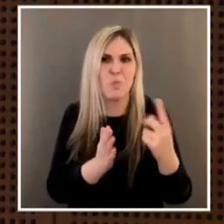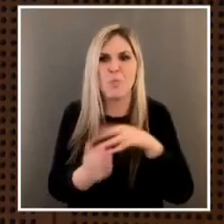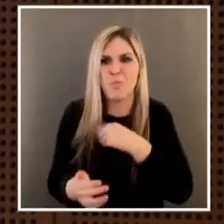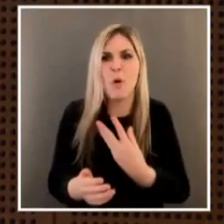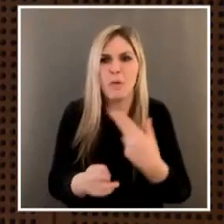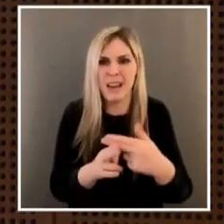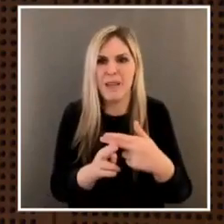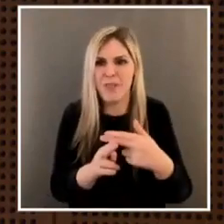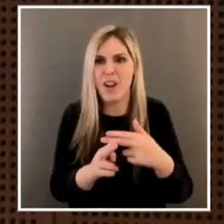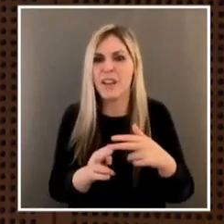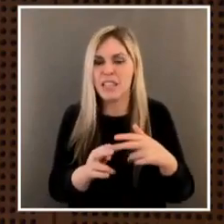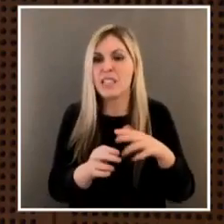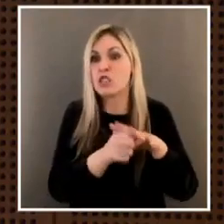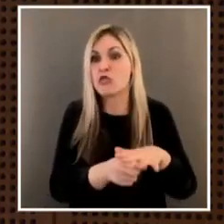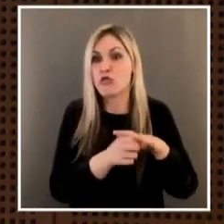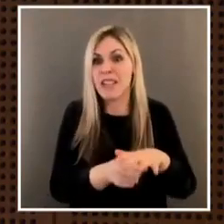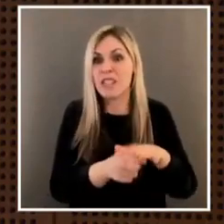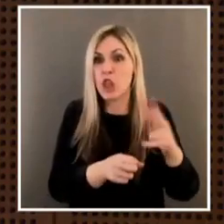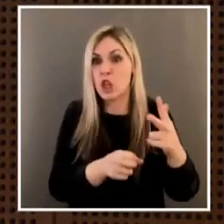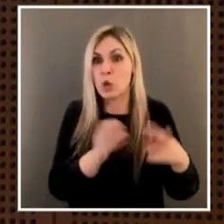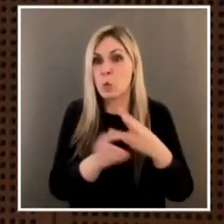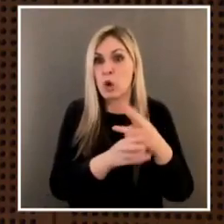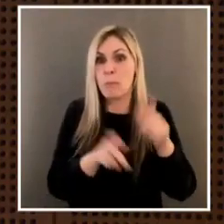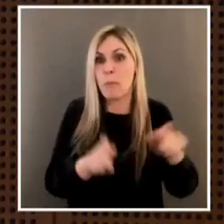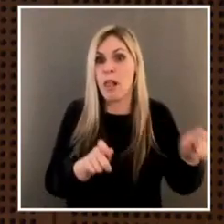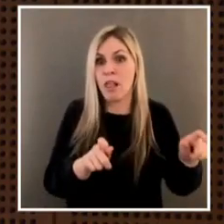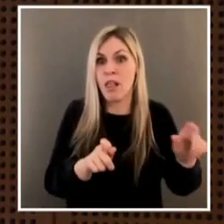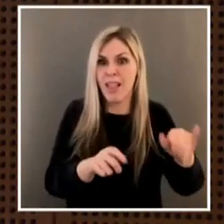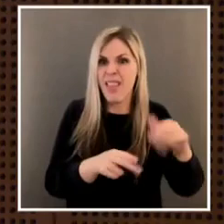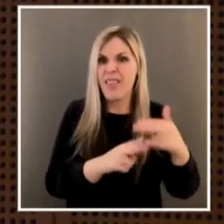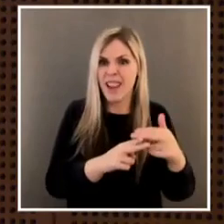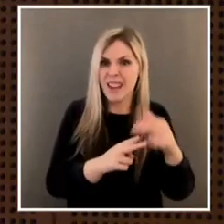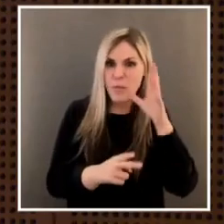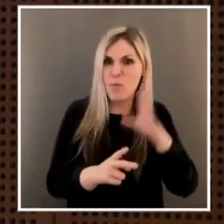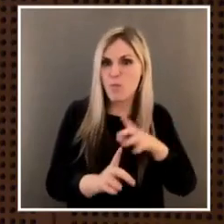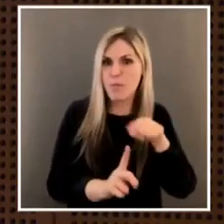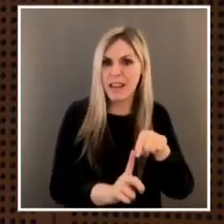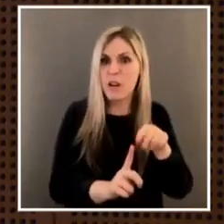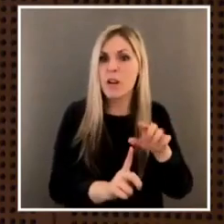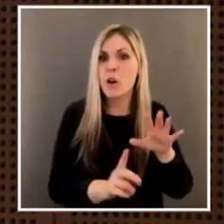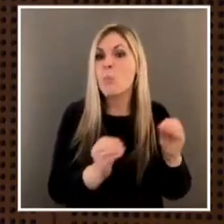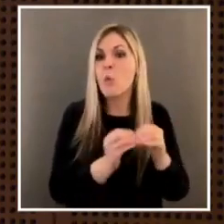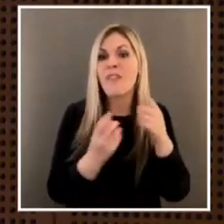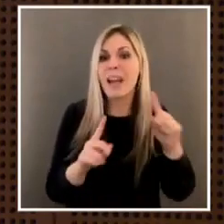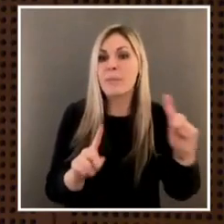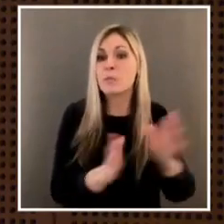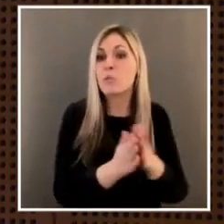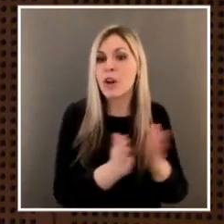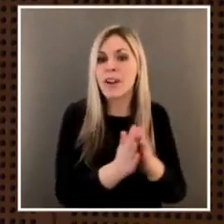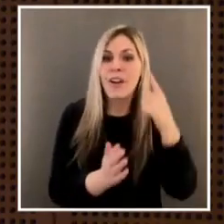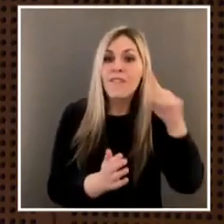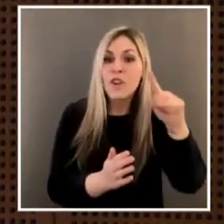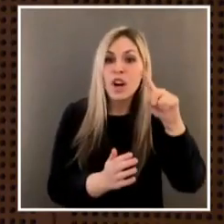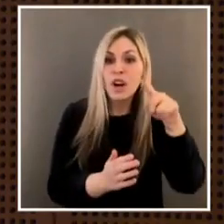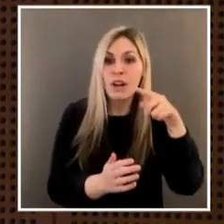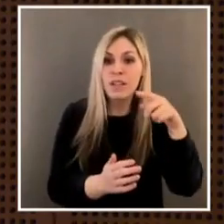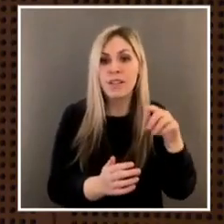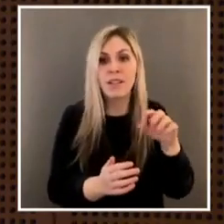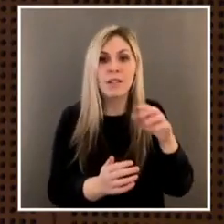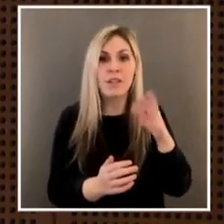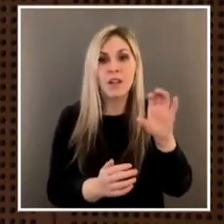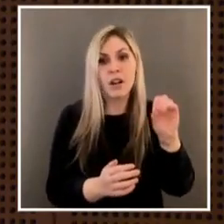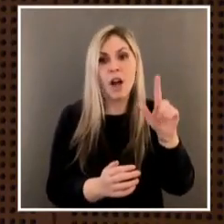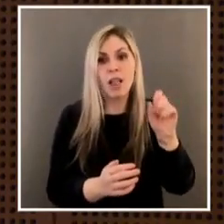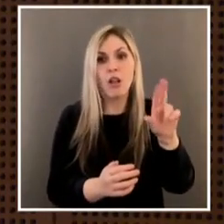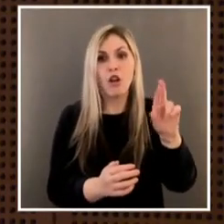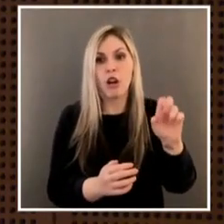You might recognize her name as from her more famous work, for colored girls who have considered suicide when the rainbow was